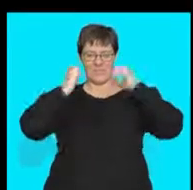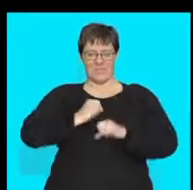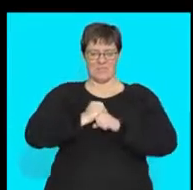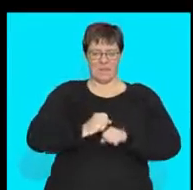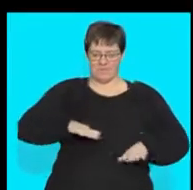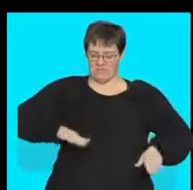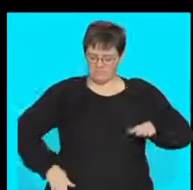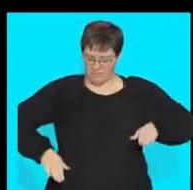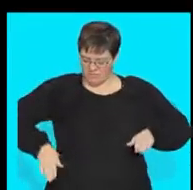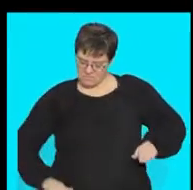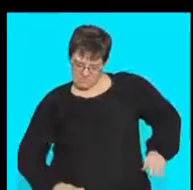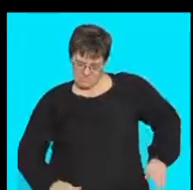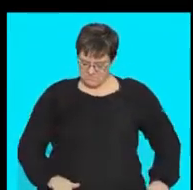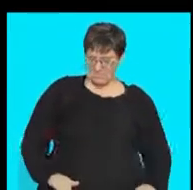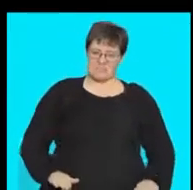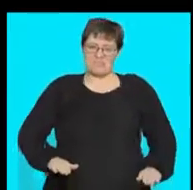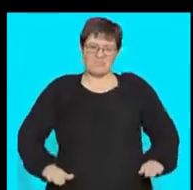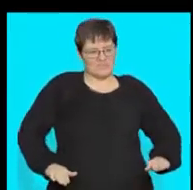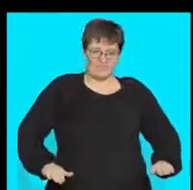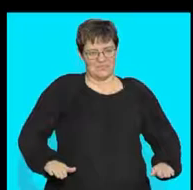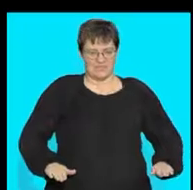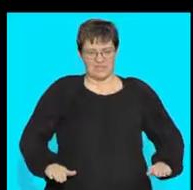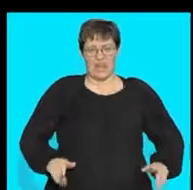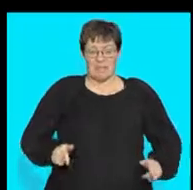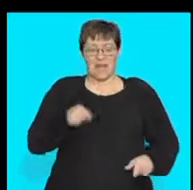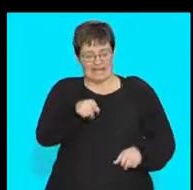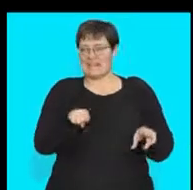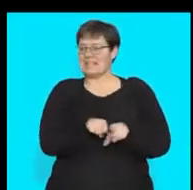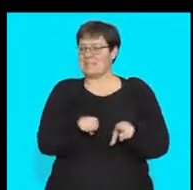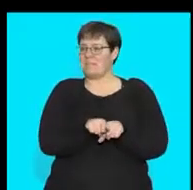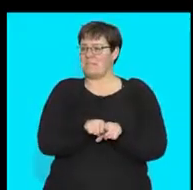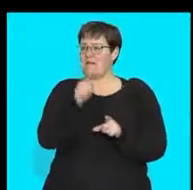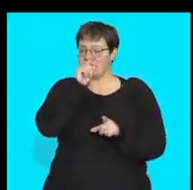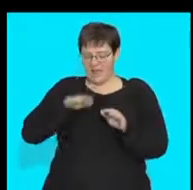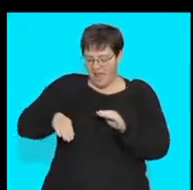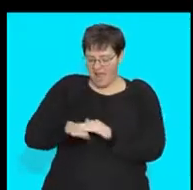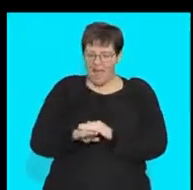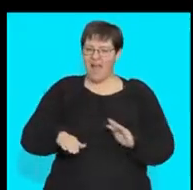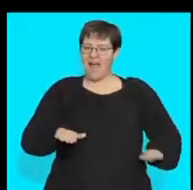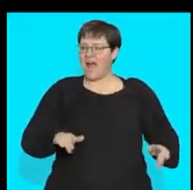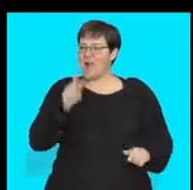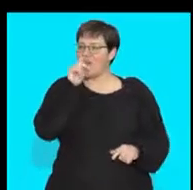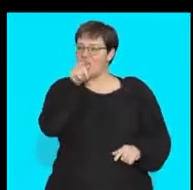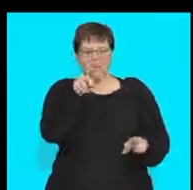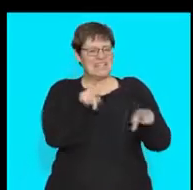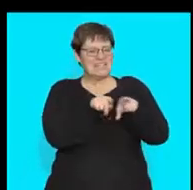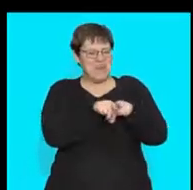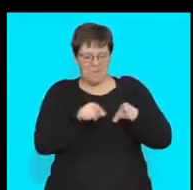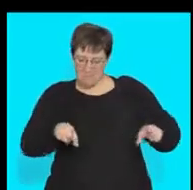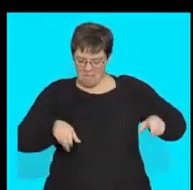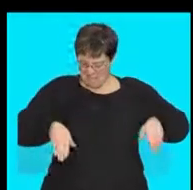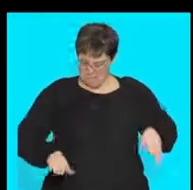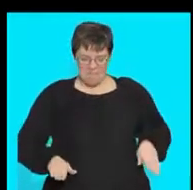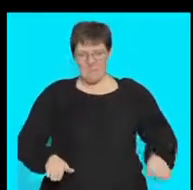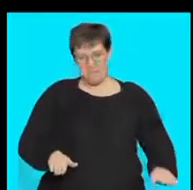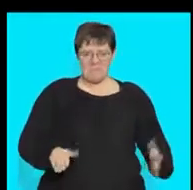little footrests where you put in your foot. Now that part there is the stirrup, right? And can you see how much this one, this little bone there, looks like